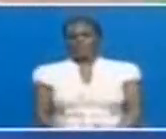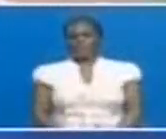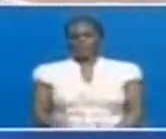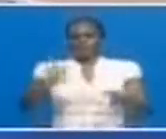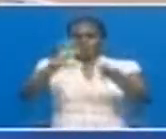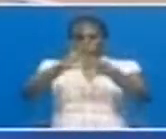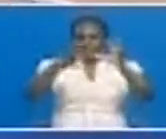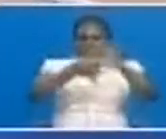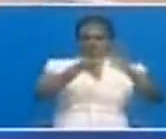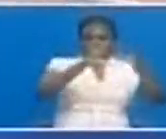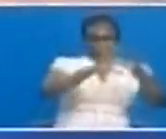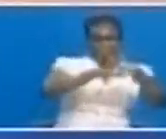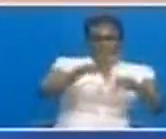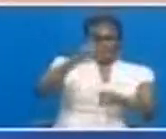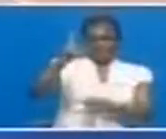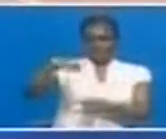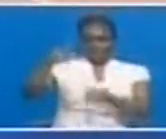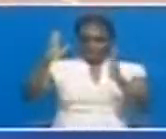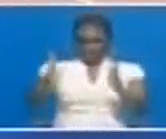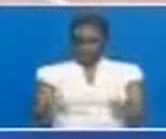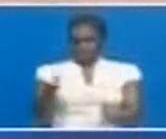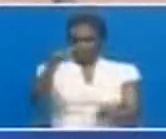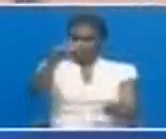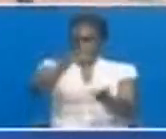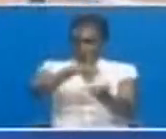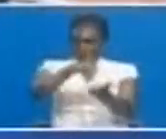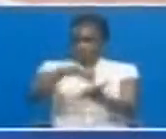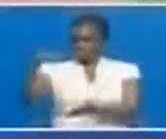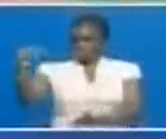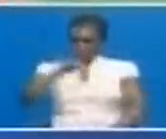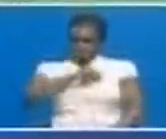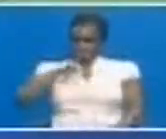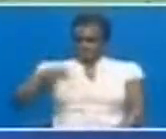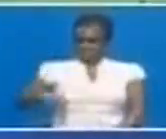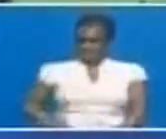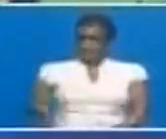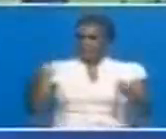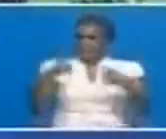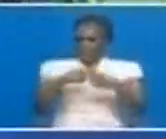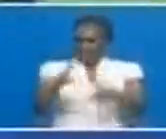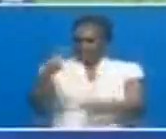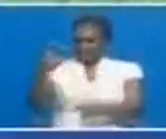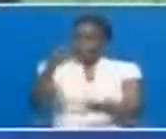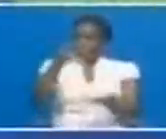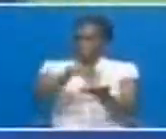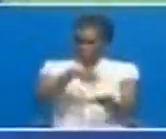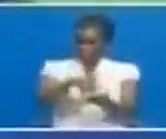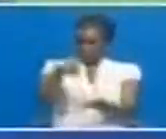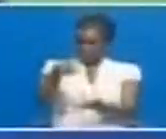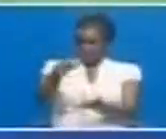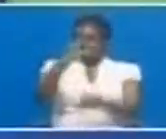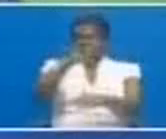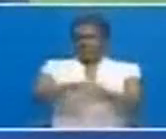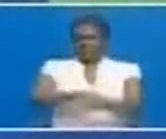Olympic and world 800-meter record holder David Rudisha is among the athletes headed to Beijing, although it's his second place finish that overshadowed